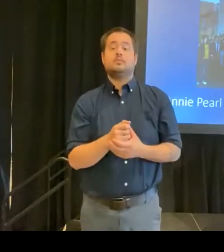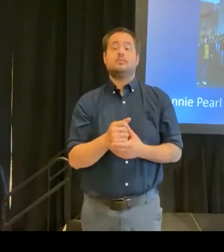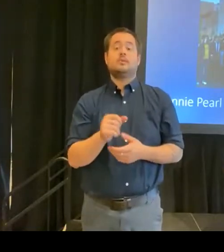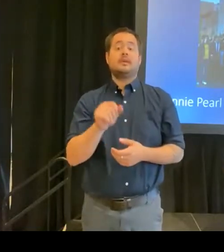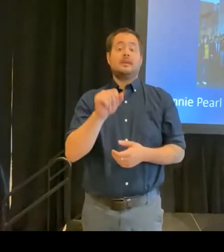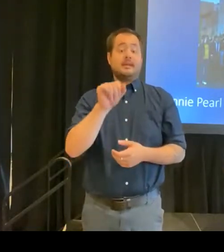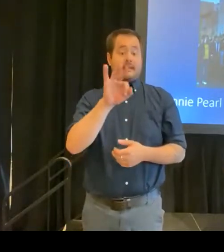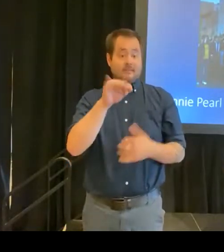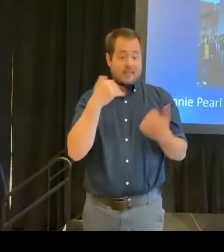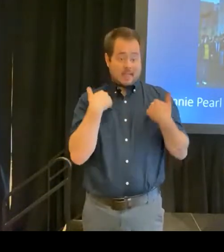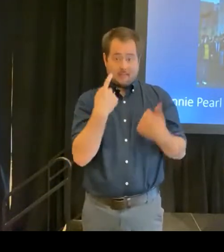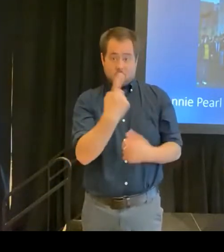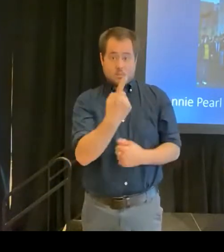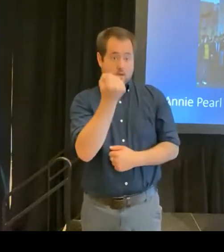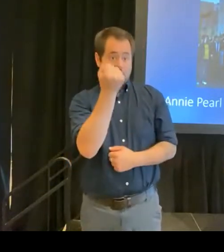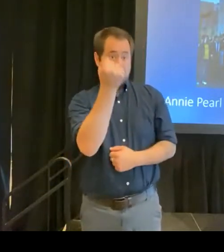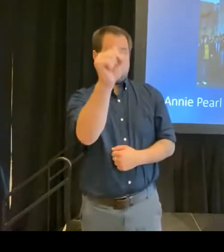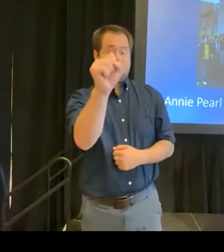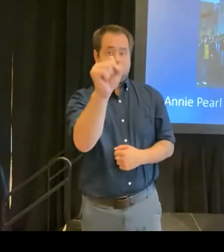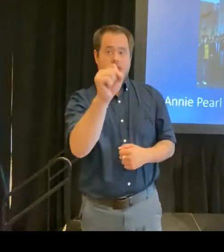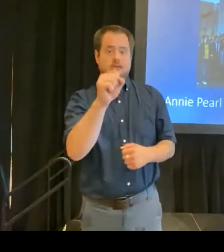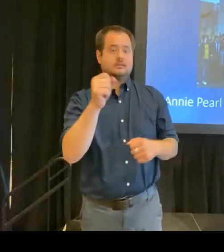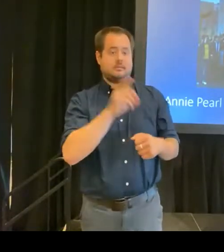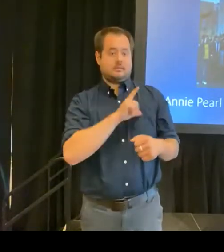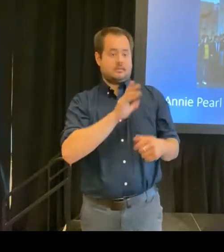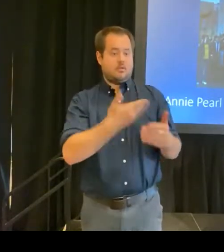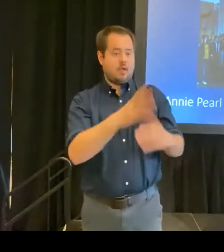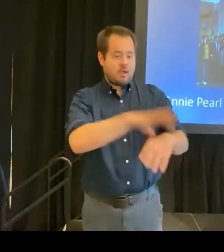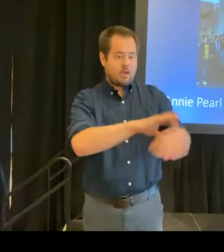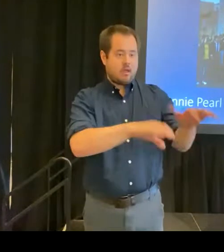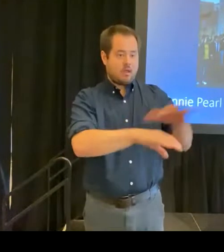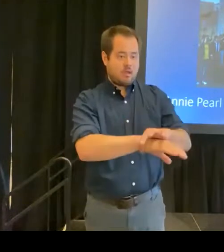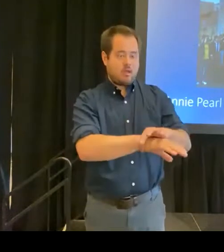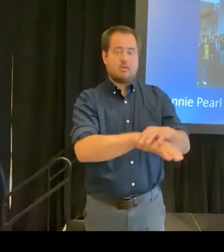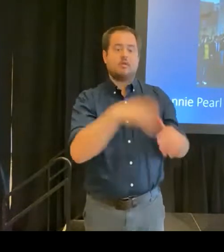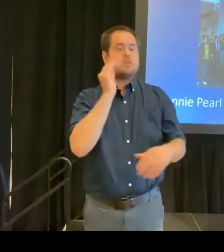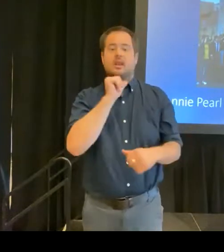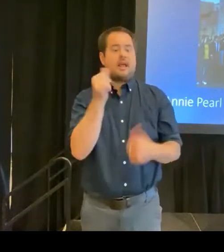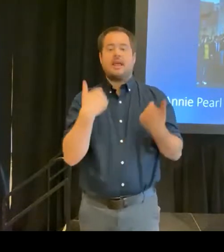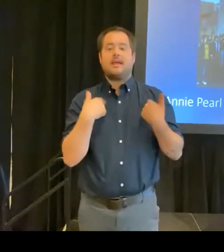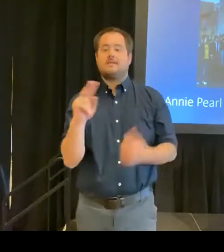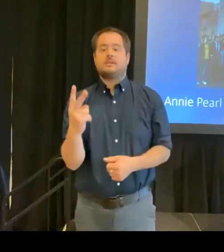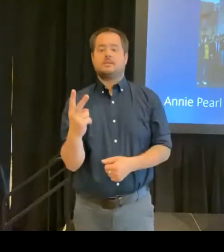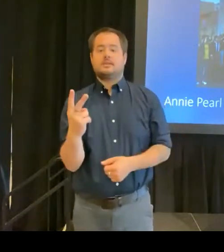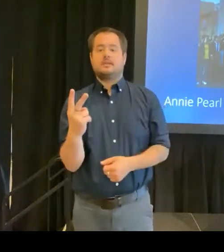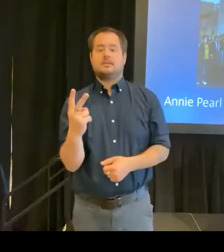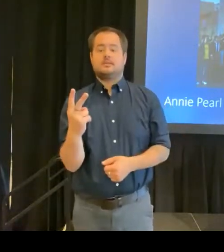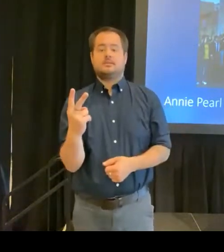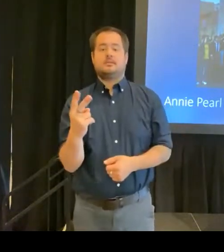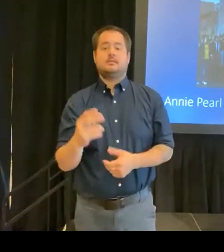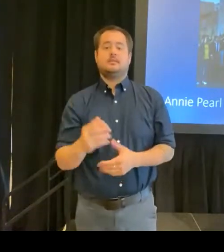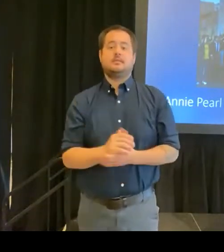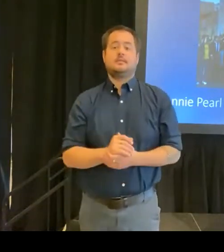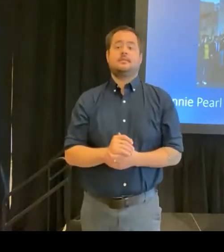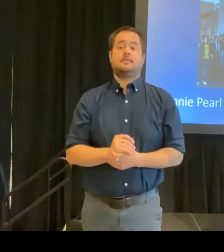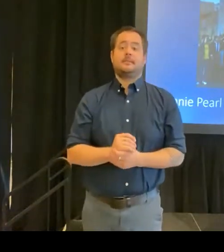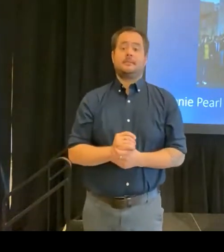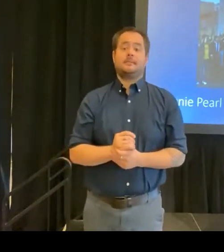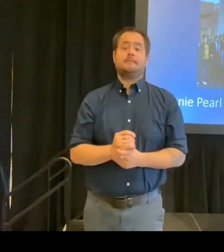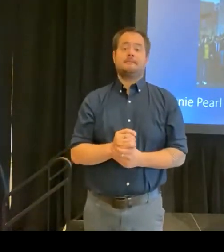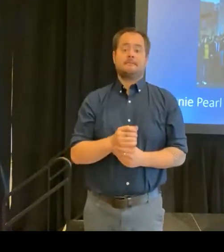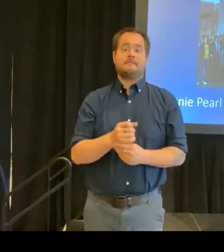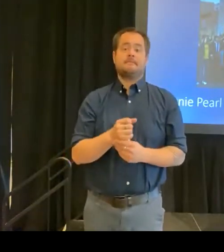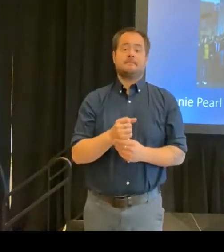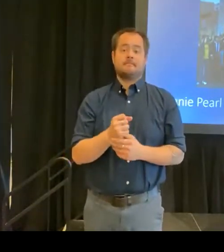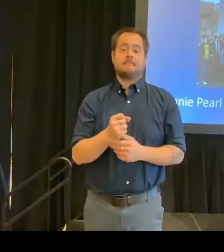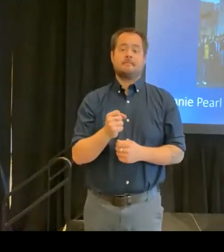one demonstration, you wasn't coming back to do the second. There wasn't gonna be no second. This is what the police and Bull Connor had